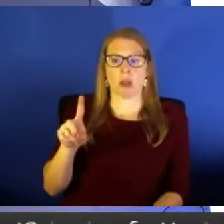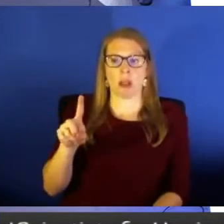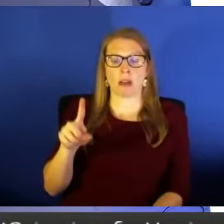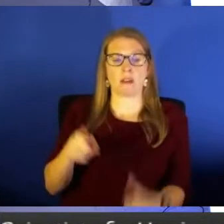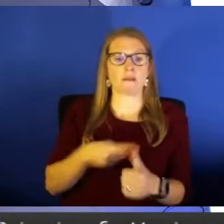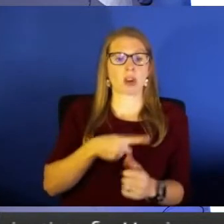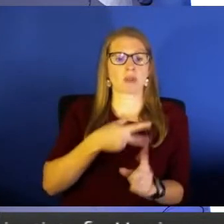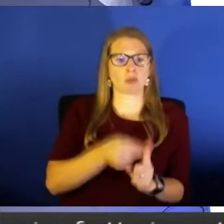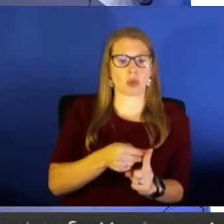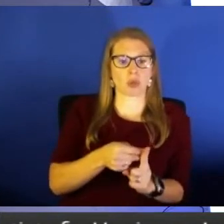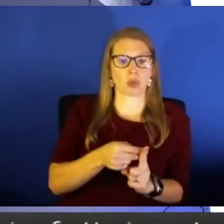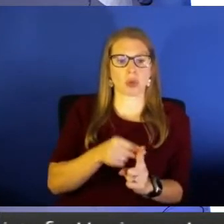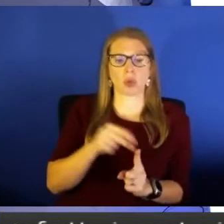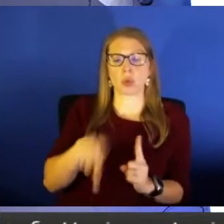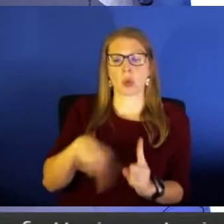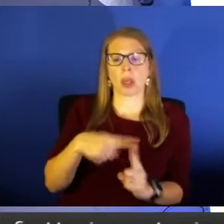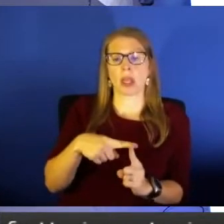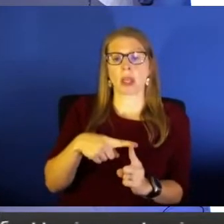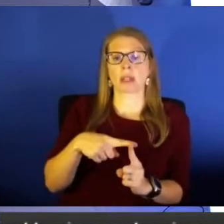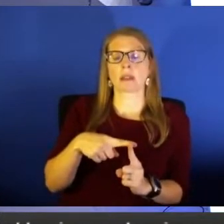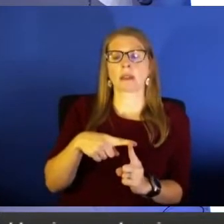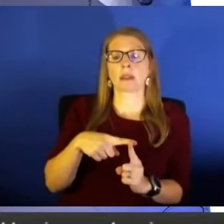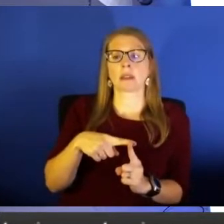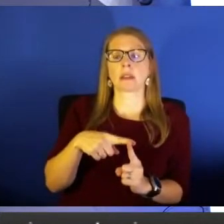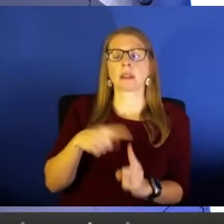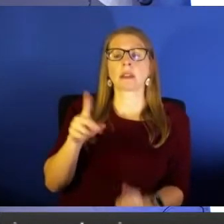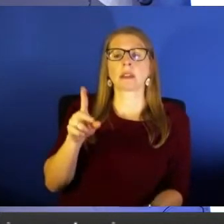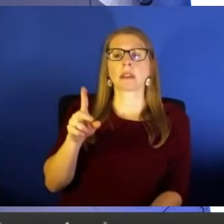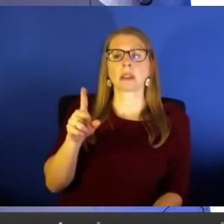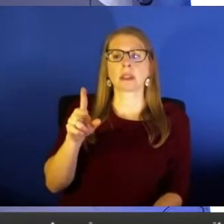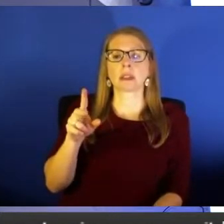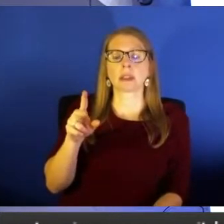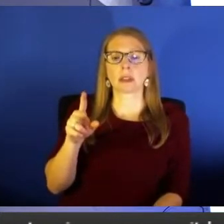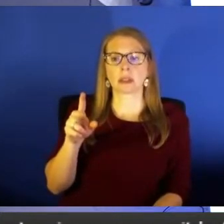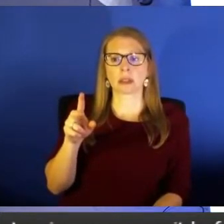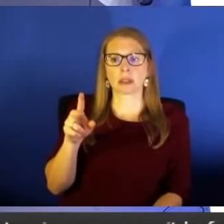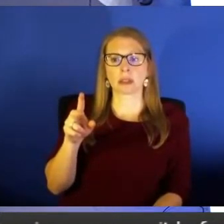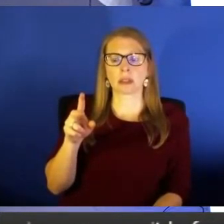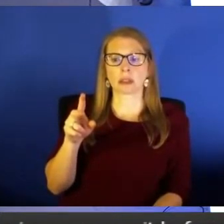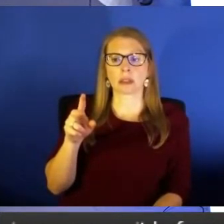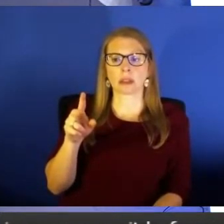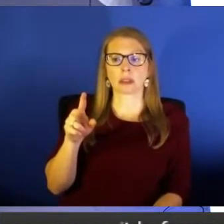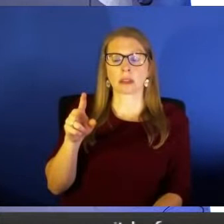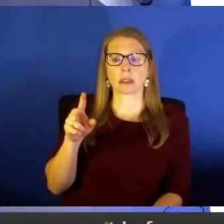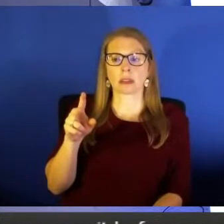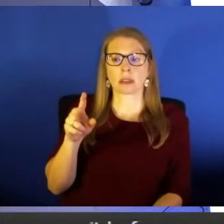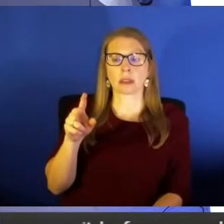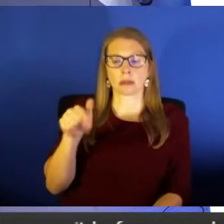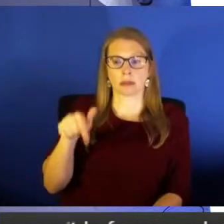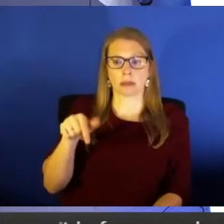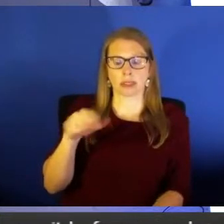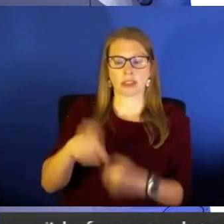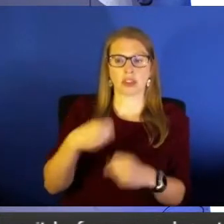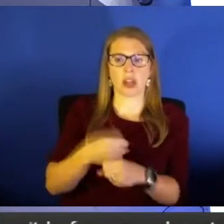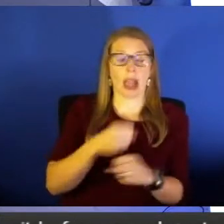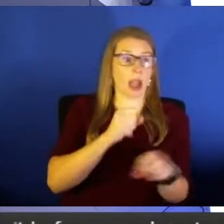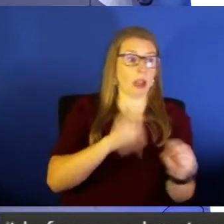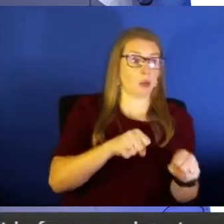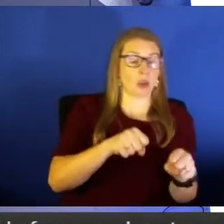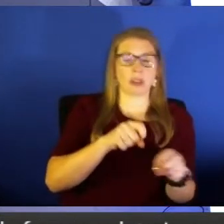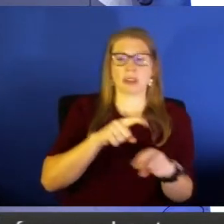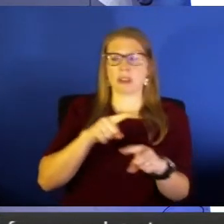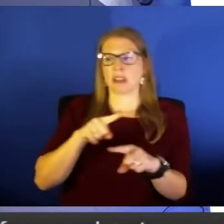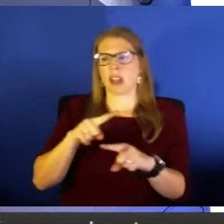in November. I have heard I am eligible, but then I've also heard I'm not eligible. Yet I've heard some places are giving second